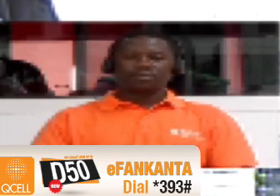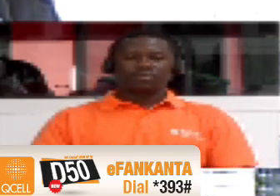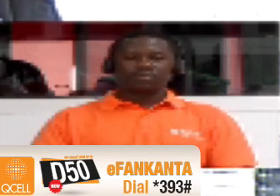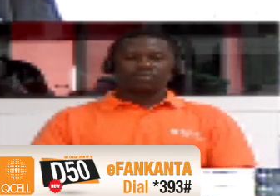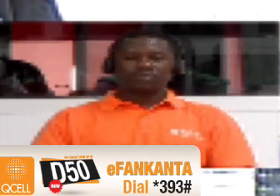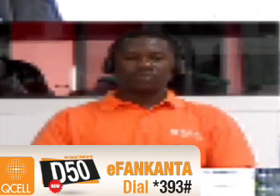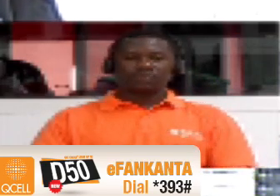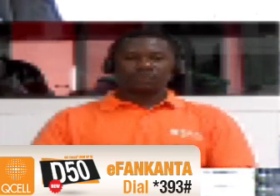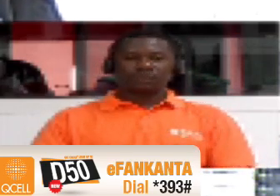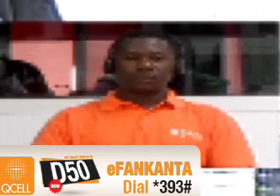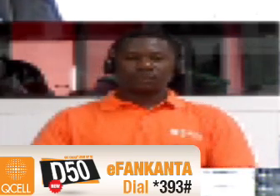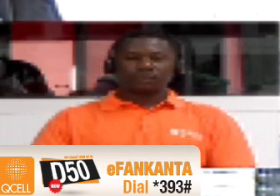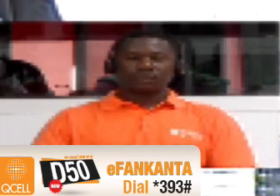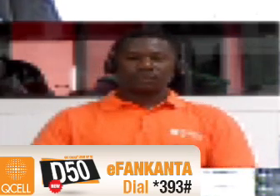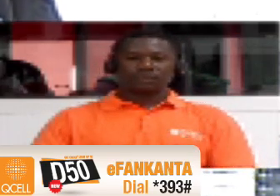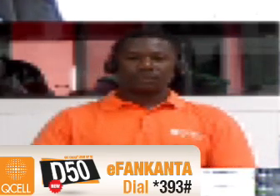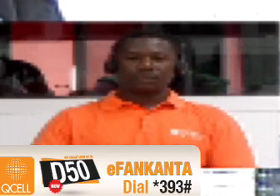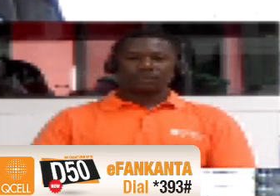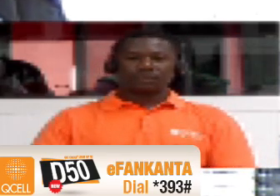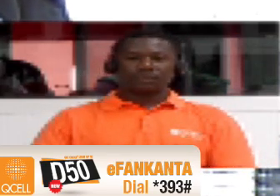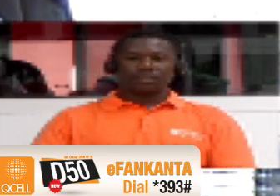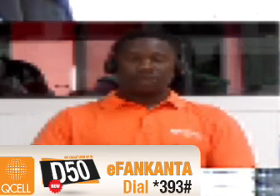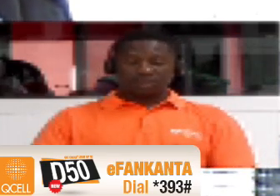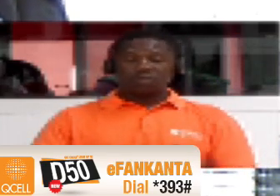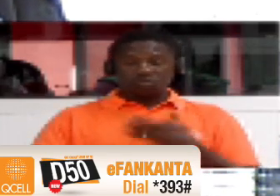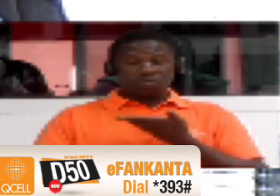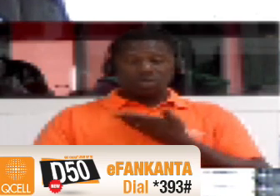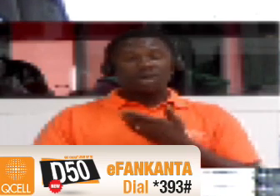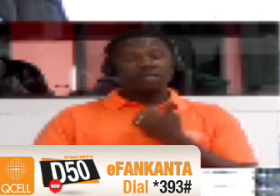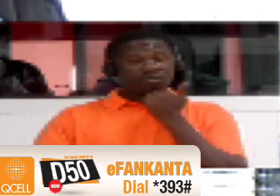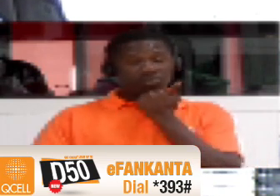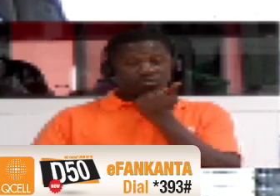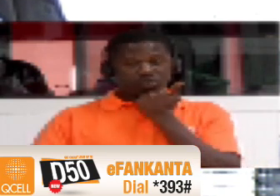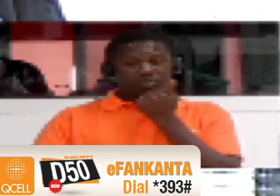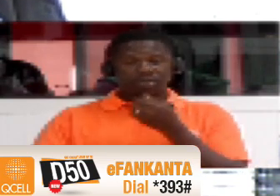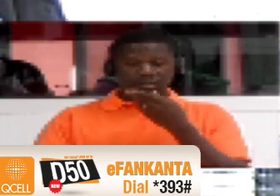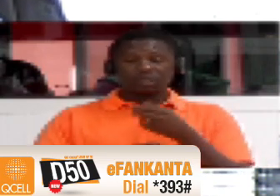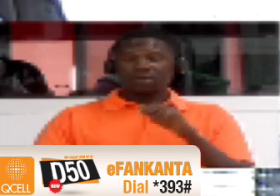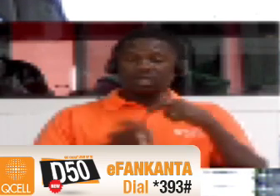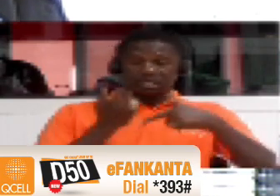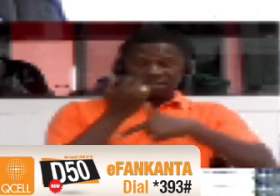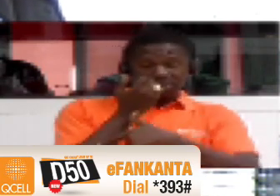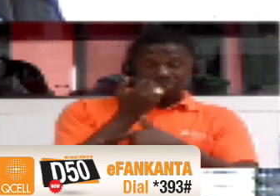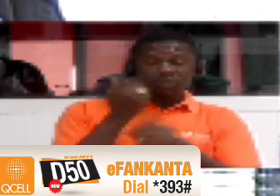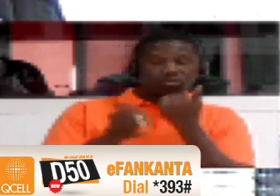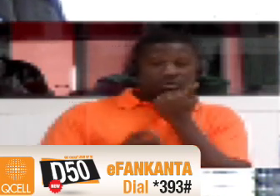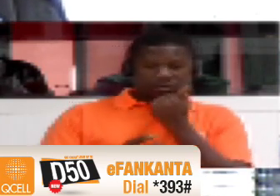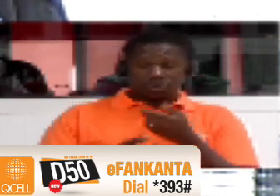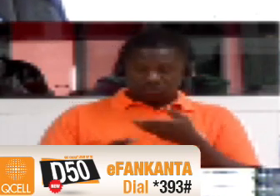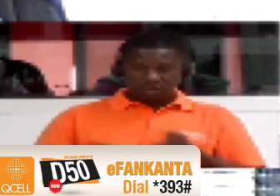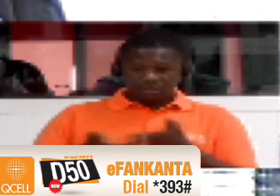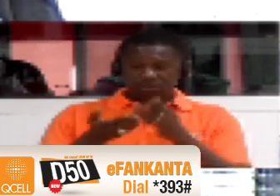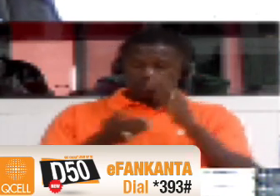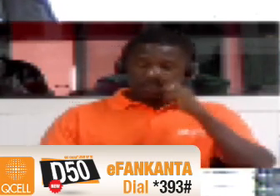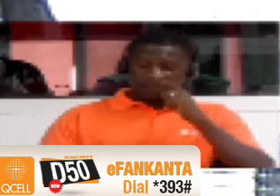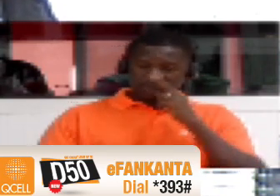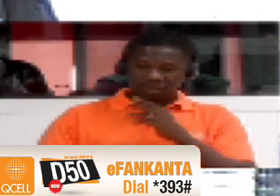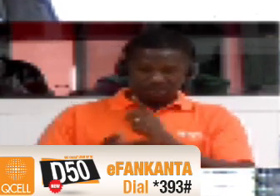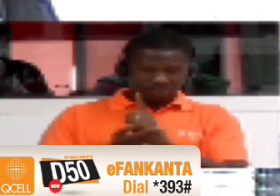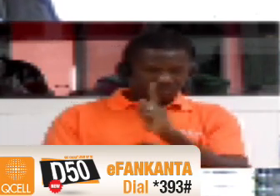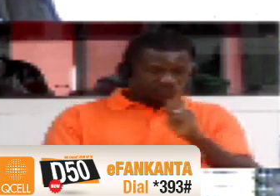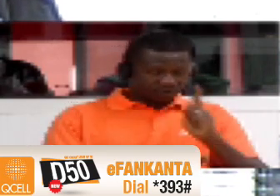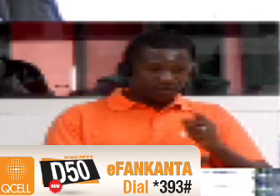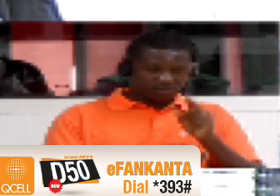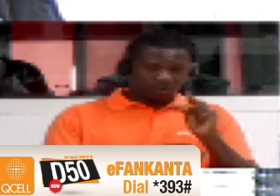okay, sir. He said to us, there are some Gamsel numbers there. We are going to try and issue all